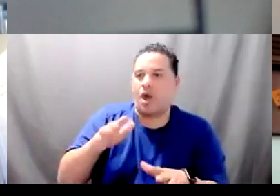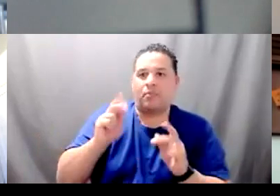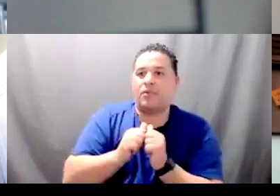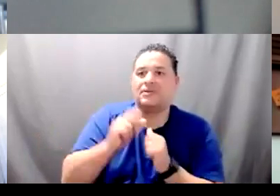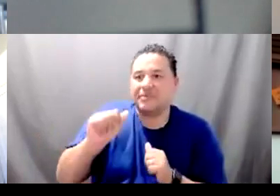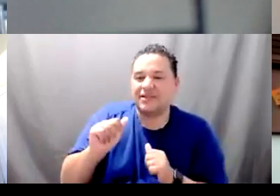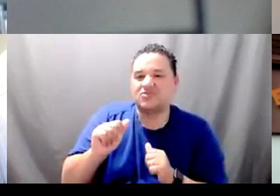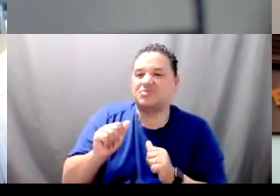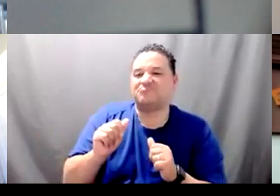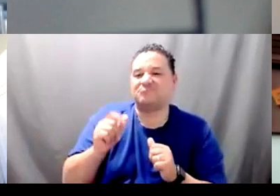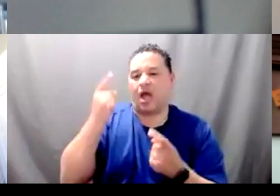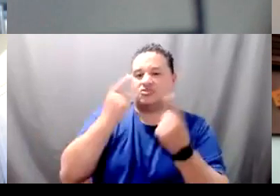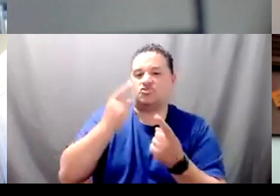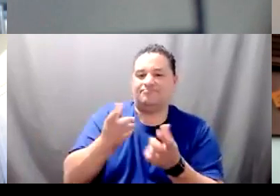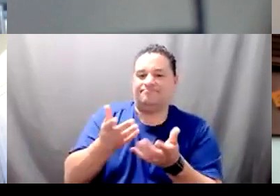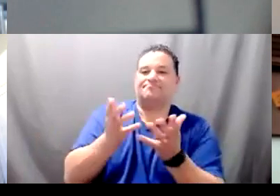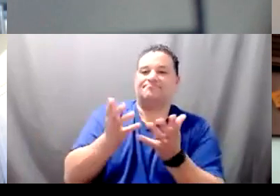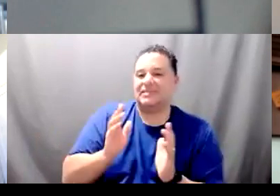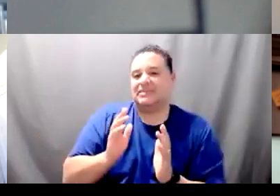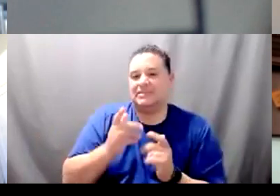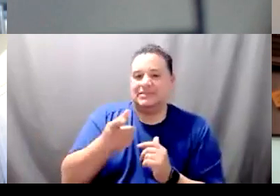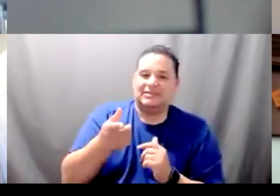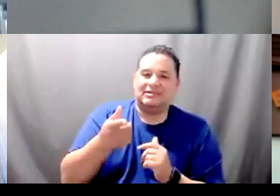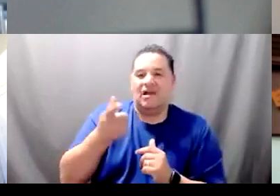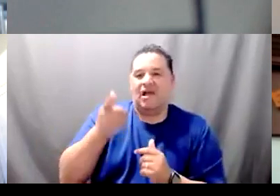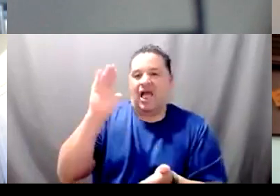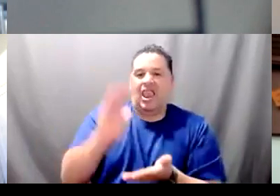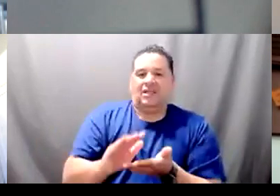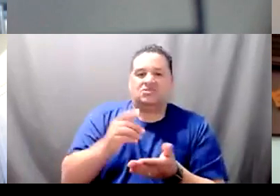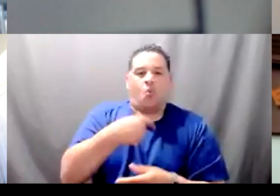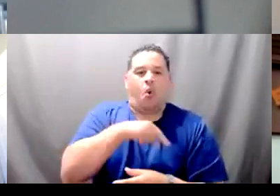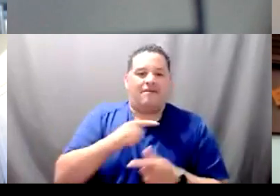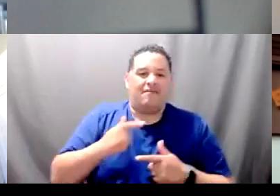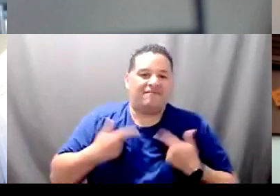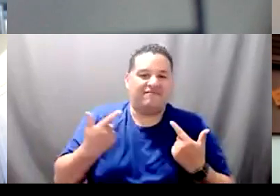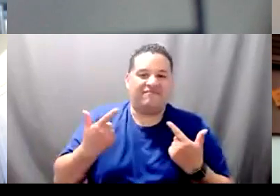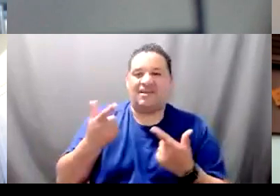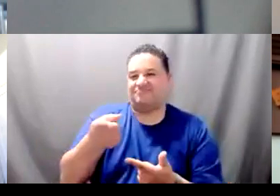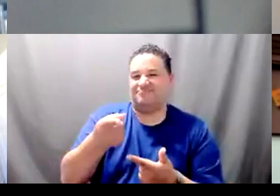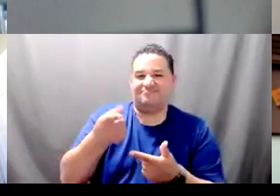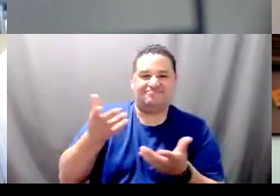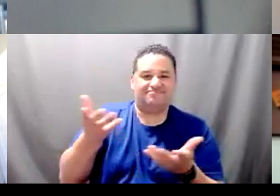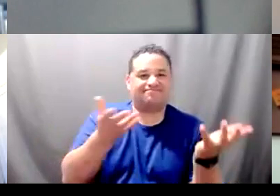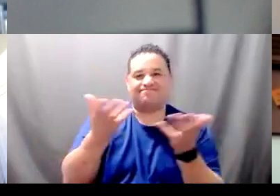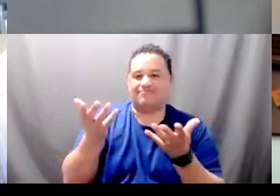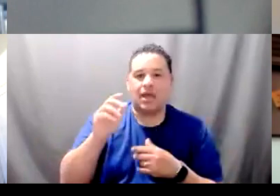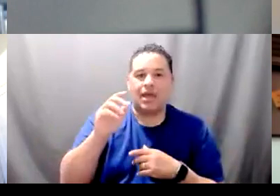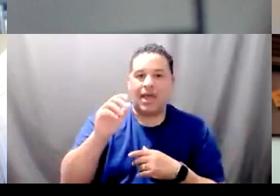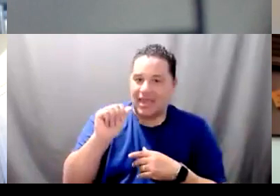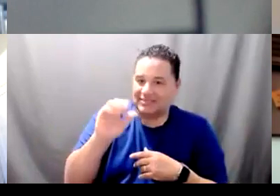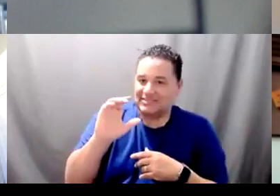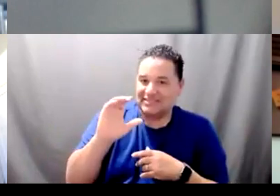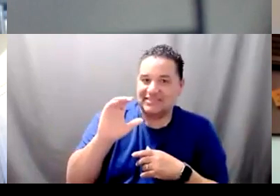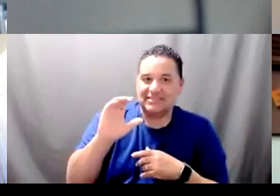be considered to have a lesser quality of life. And ACDL is actively monitoring